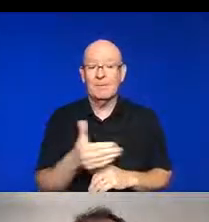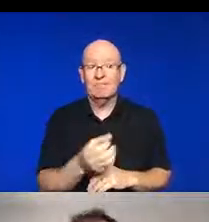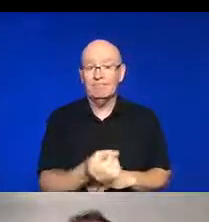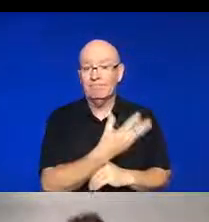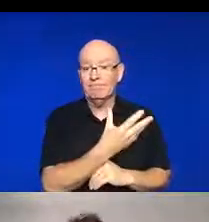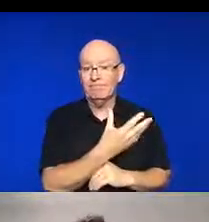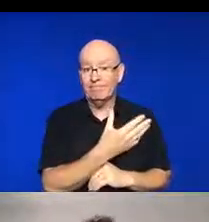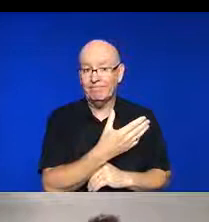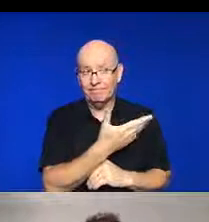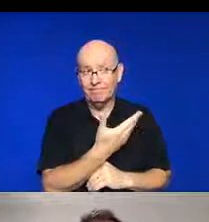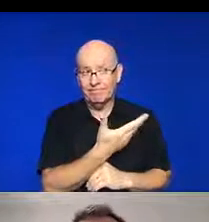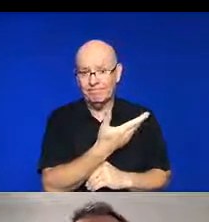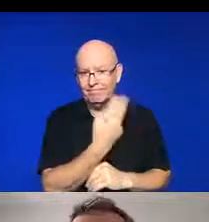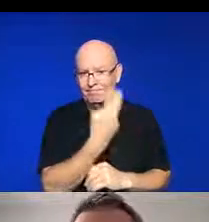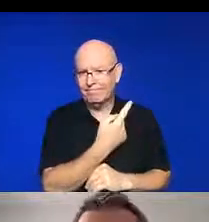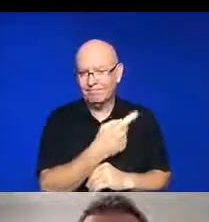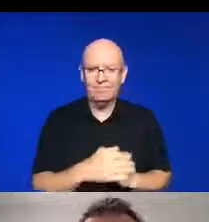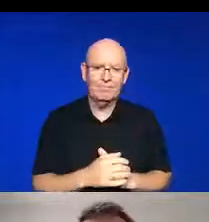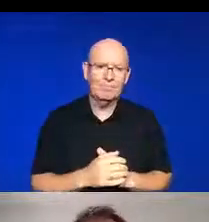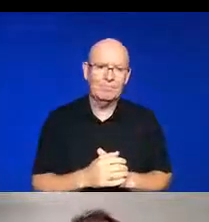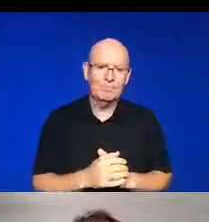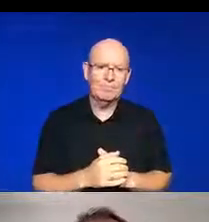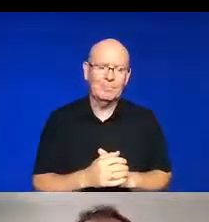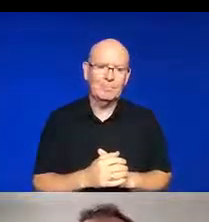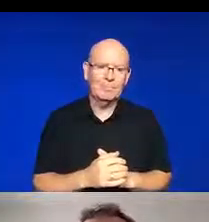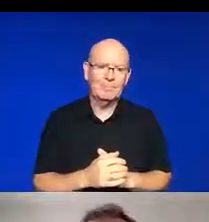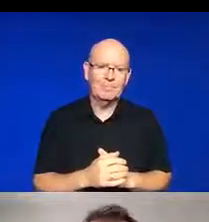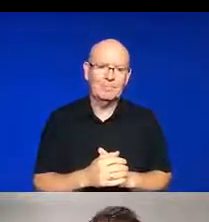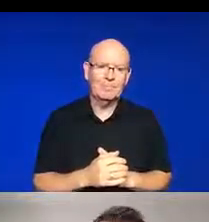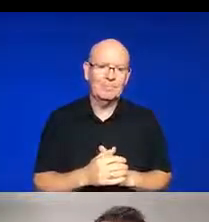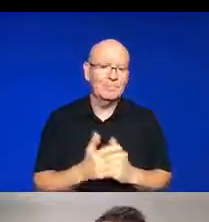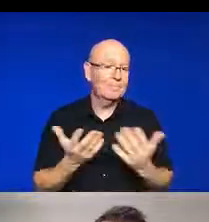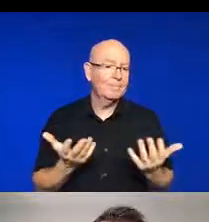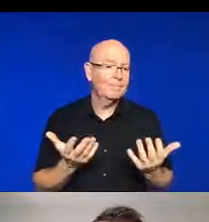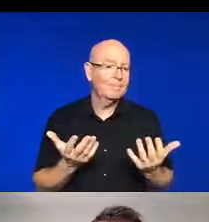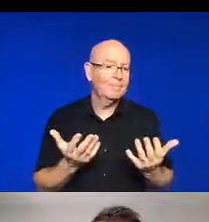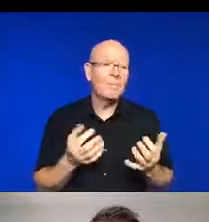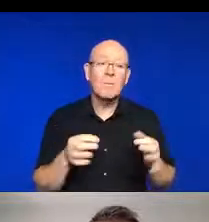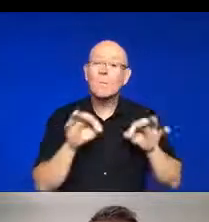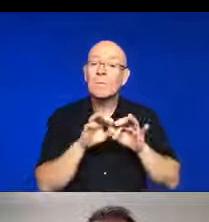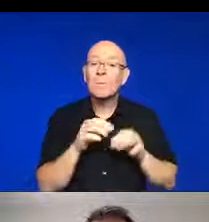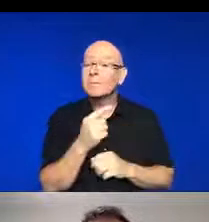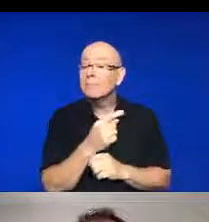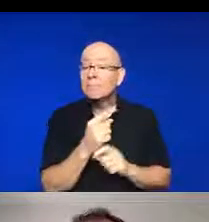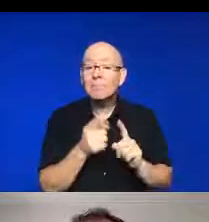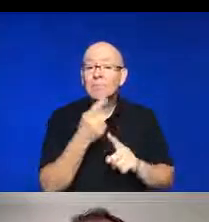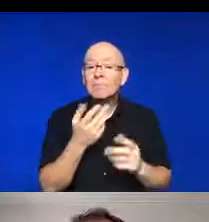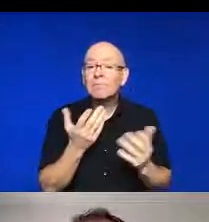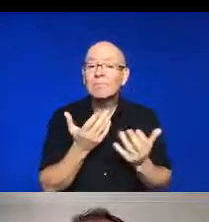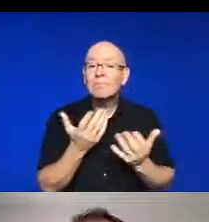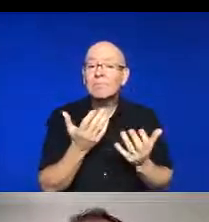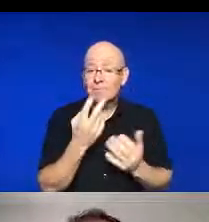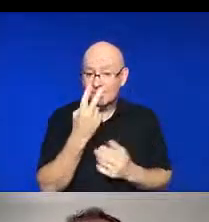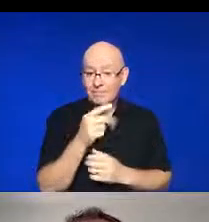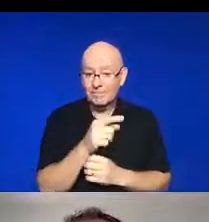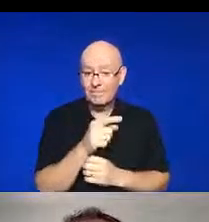Okay, so what's very important from the start is to understand what social protection are